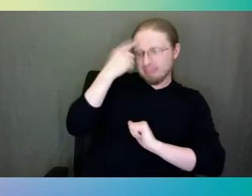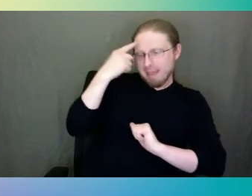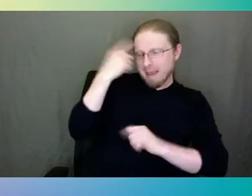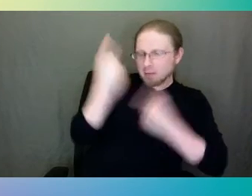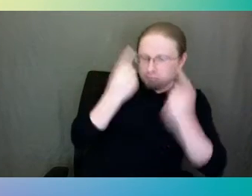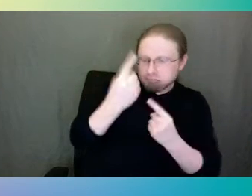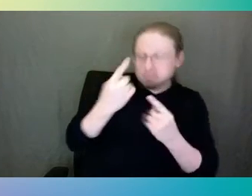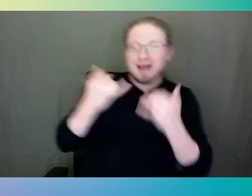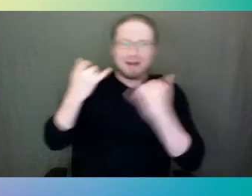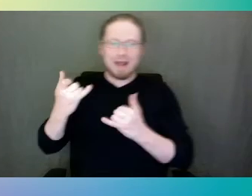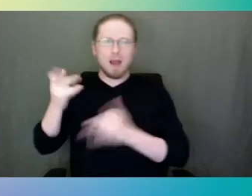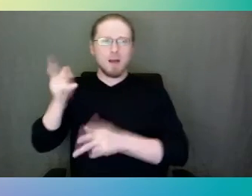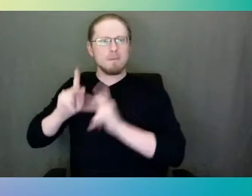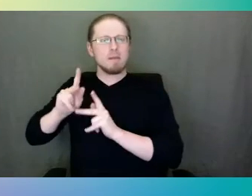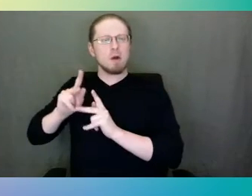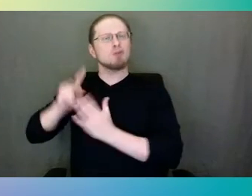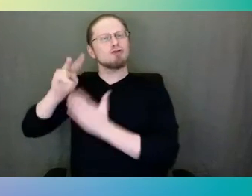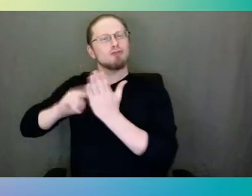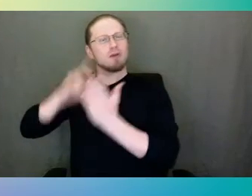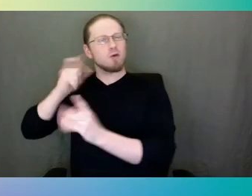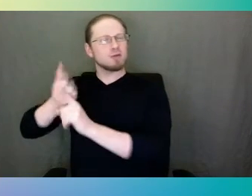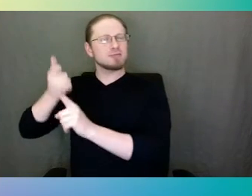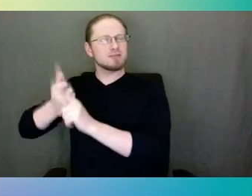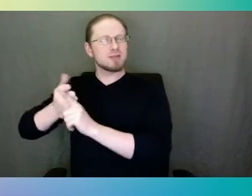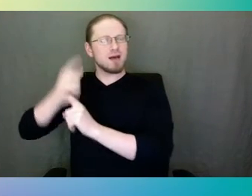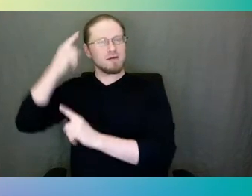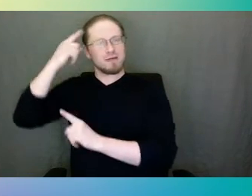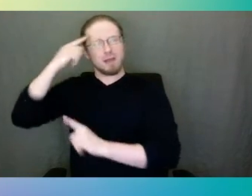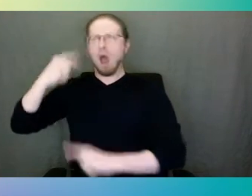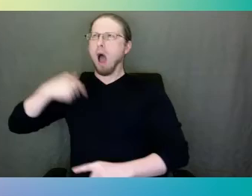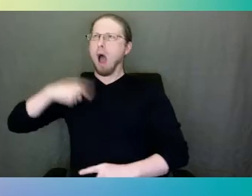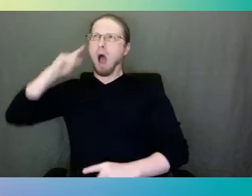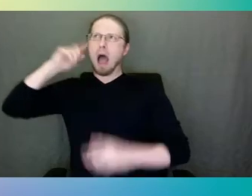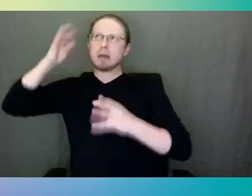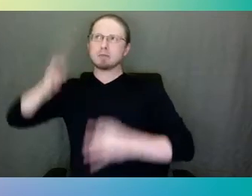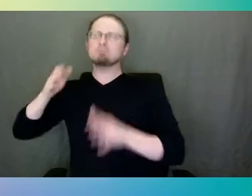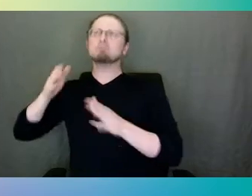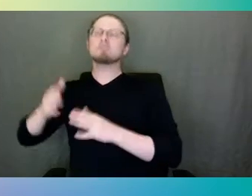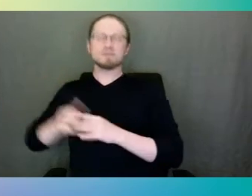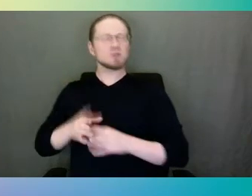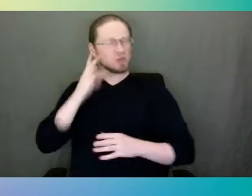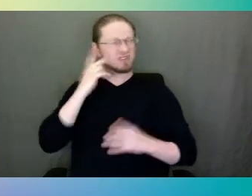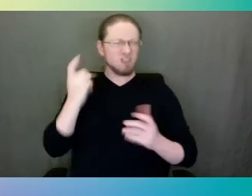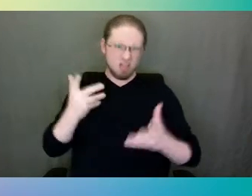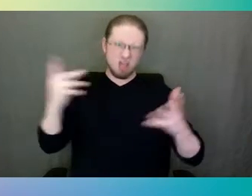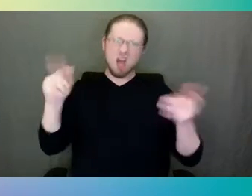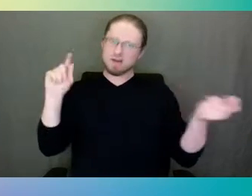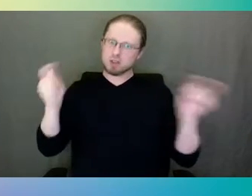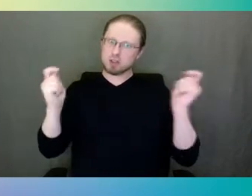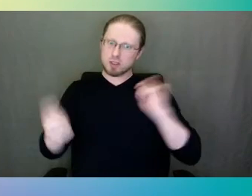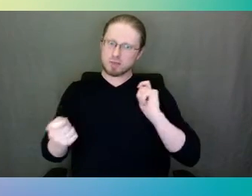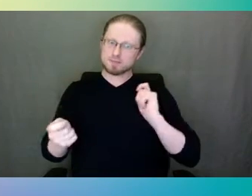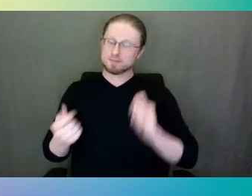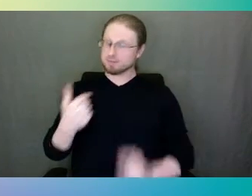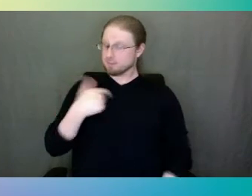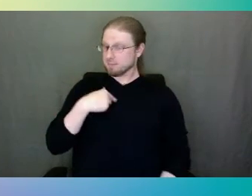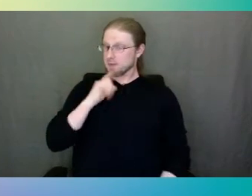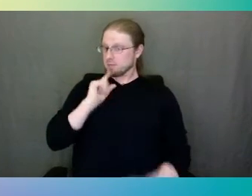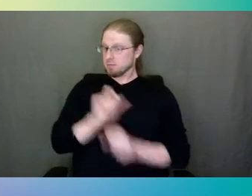So lots of changes are happening in this period between 1650 and 1850. And I actually found this